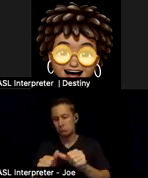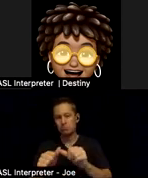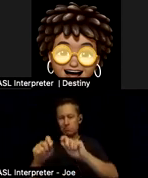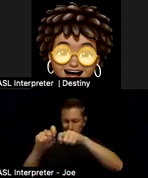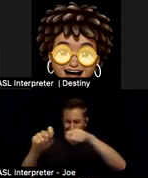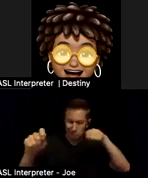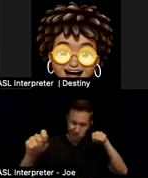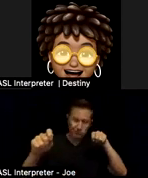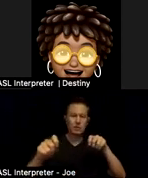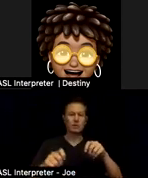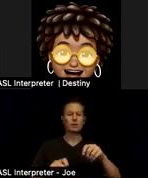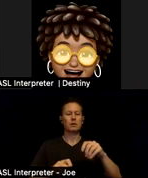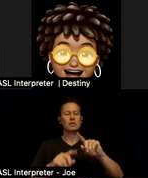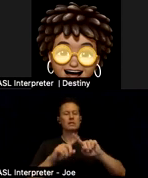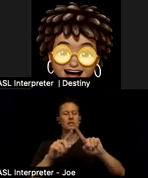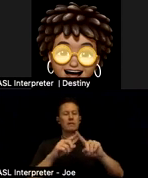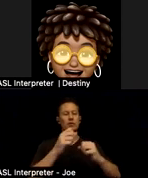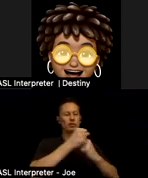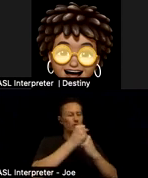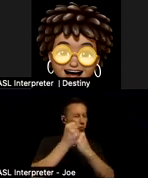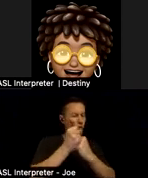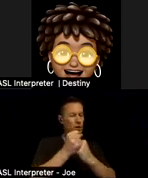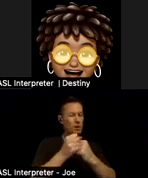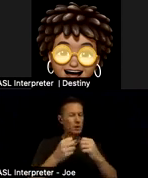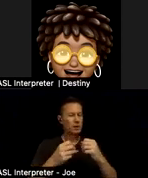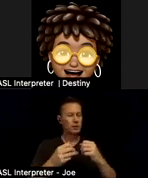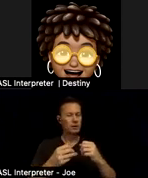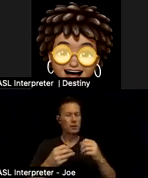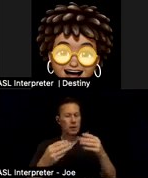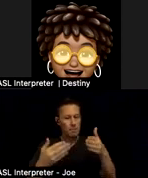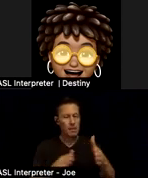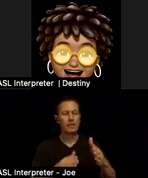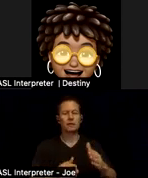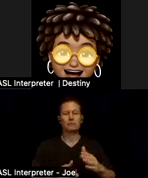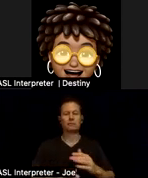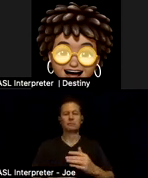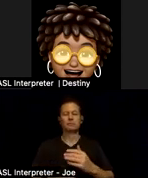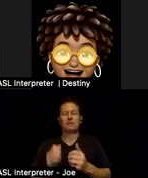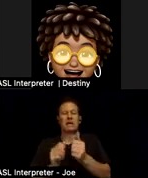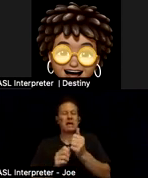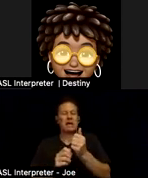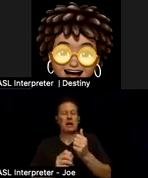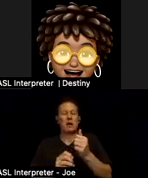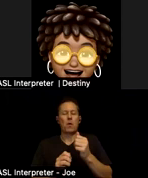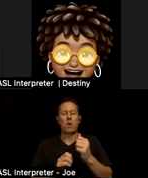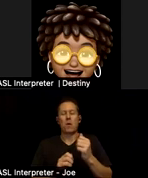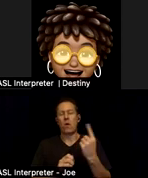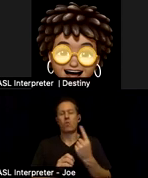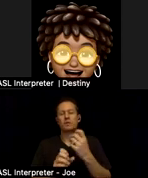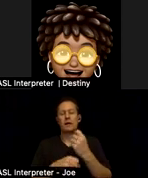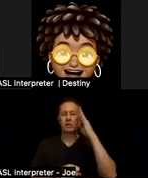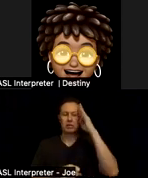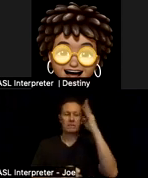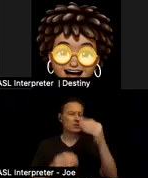and bracing methods out there. And seemingly every month, somebody comes up with a new method of securing something. So remember your water